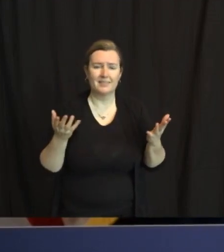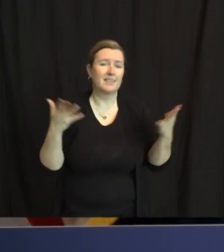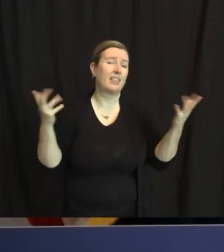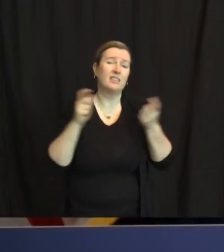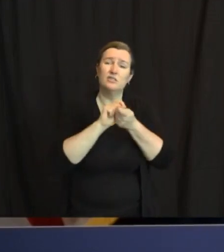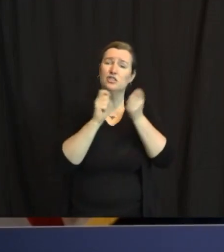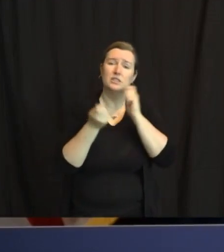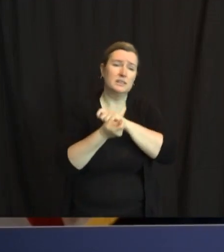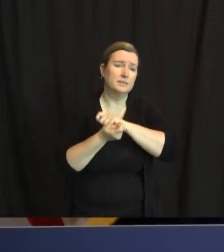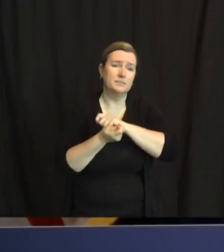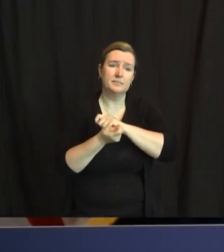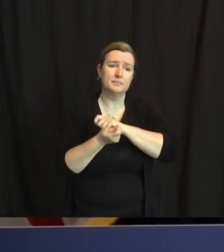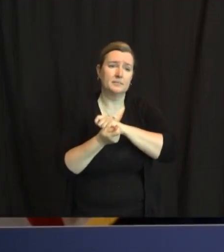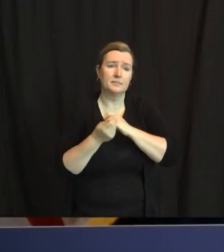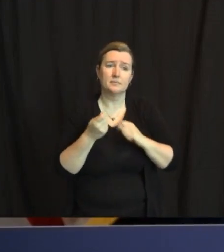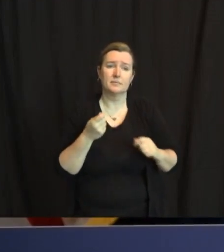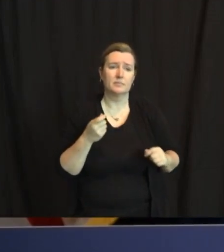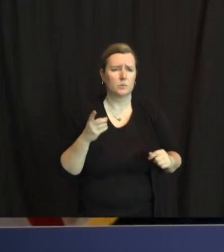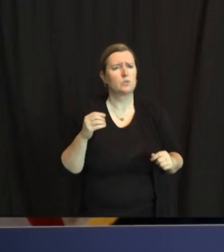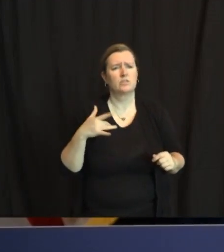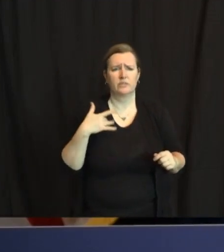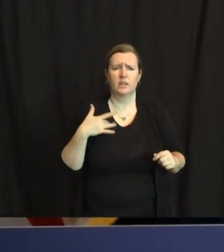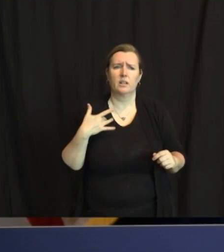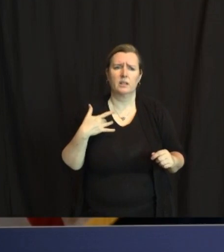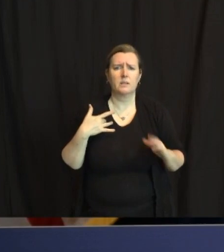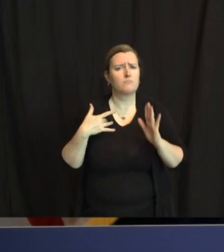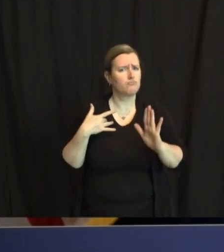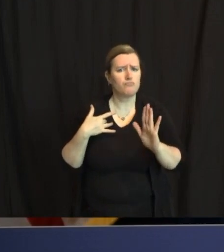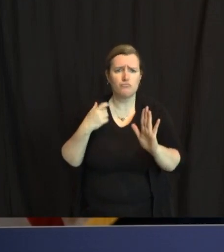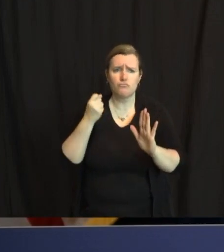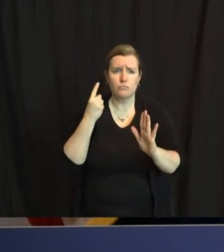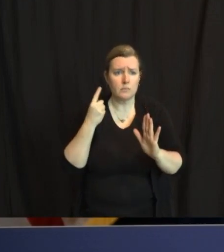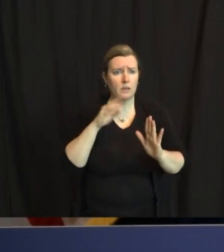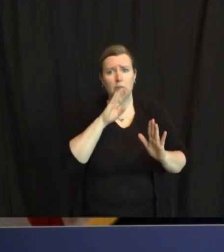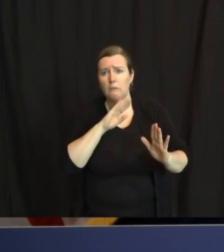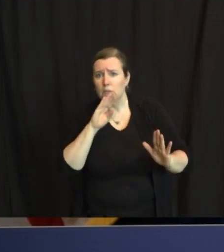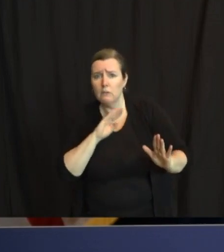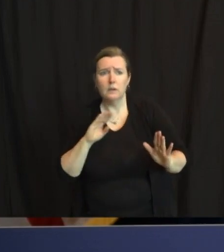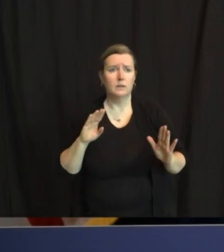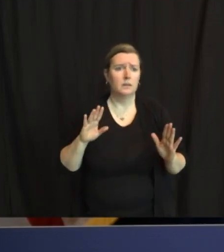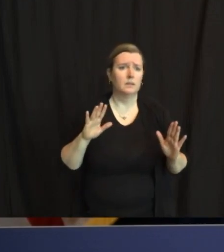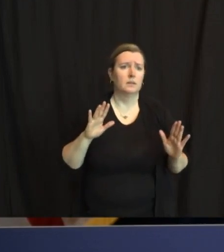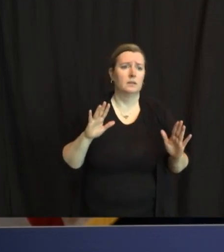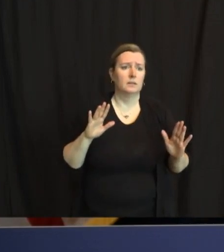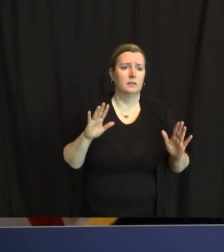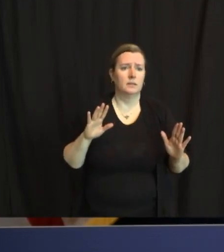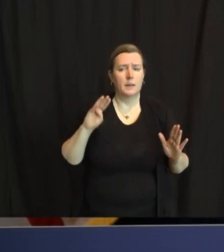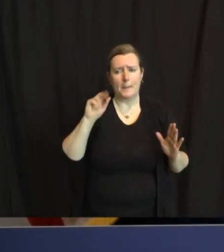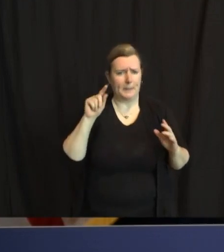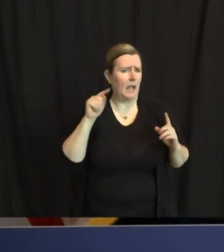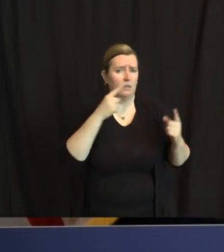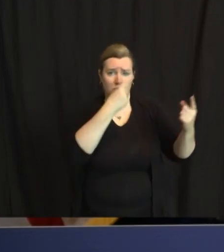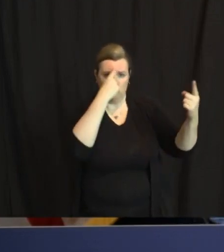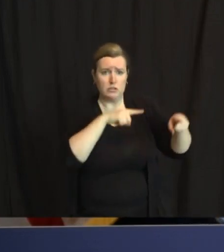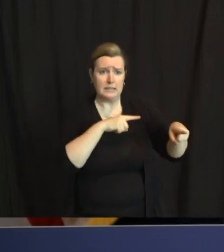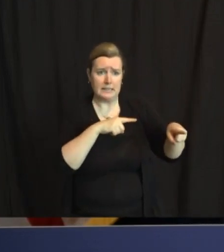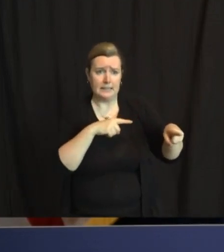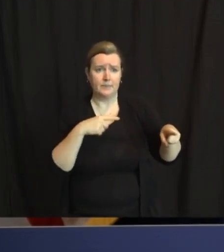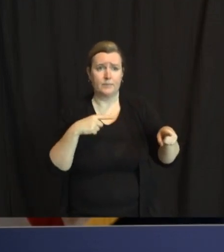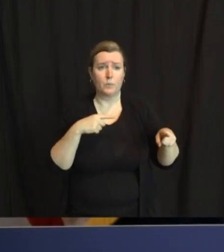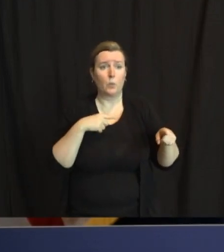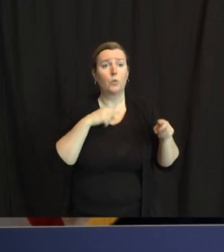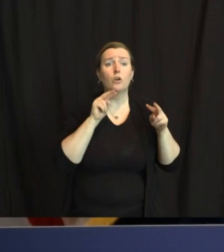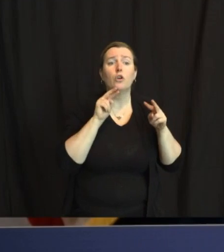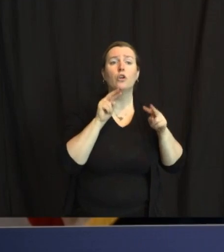sympathetic. We're under consideration. Matt Placken will agree with me on that. We're all looking at what other steps we